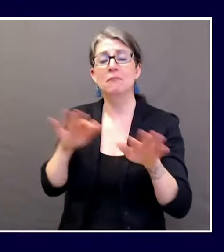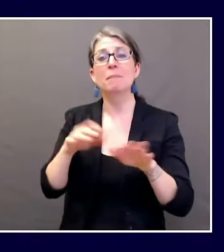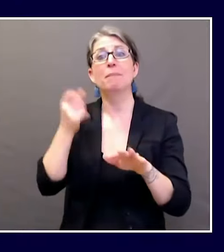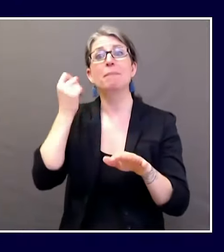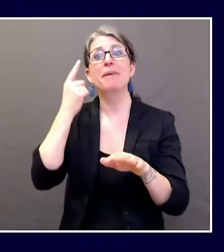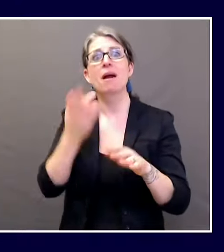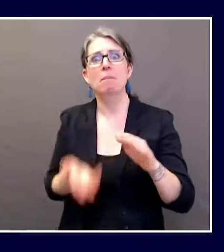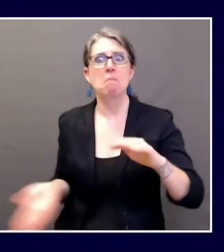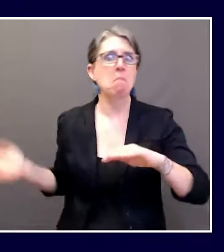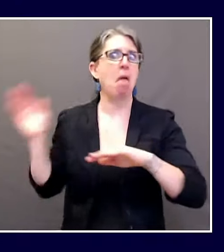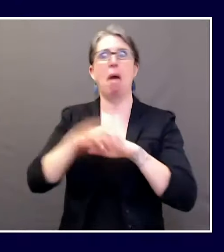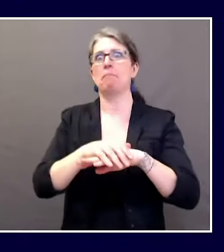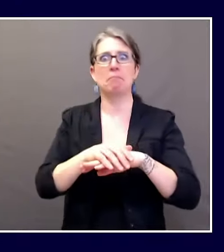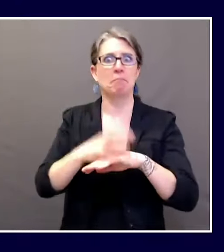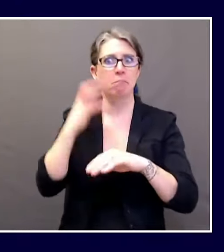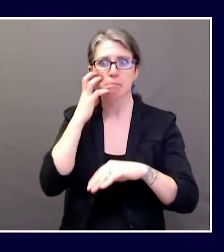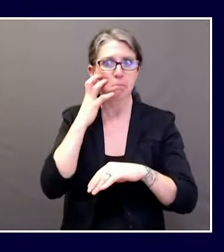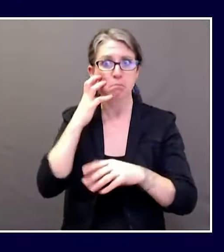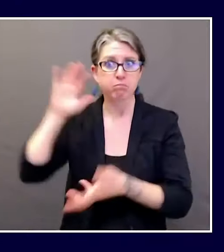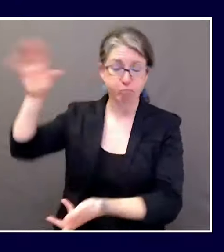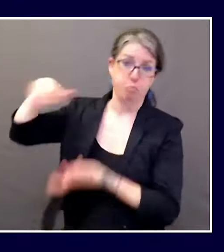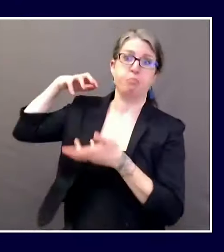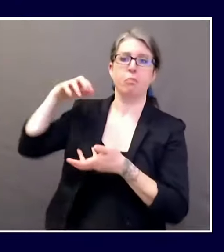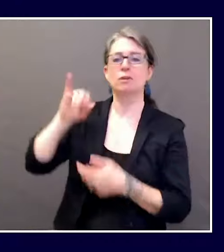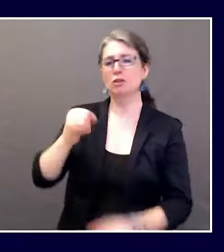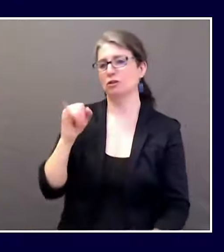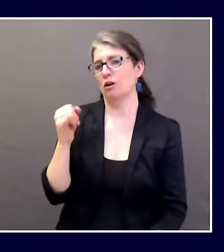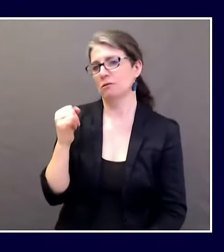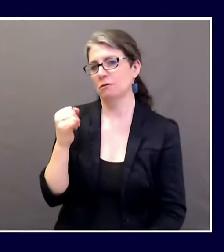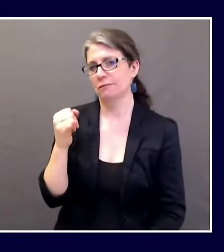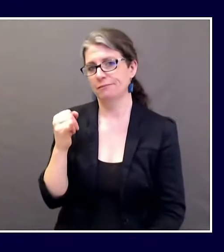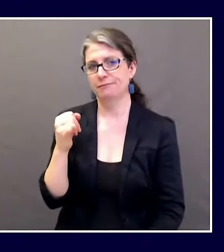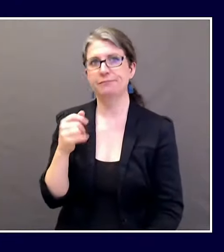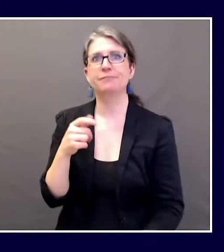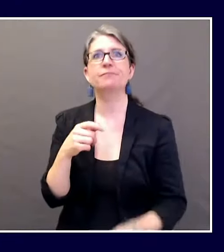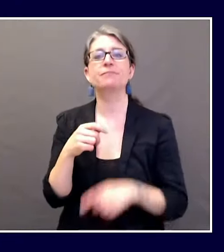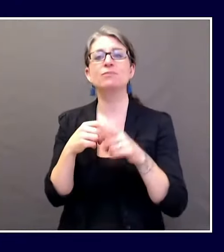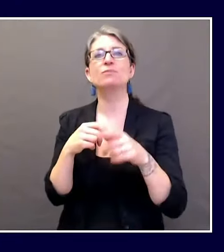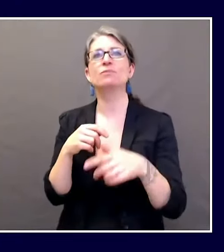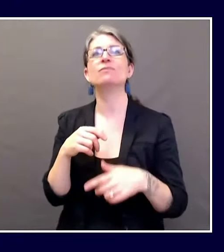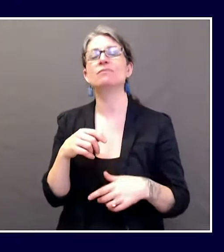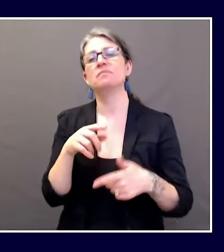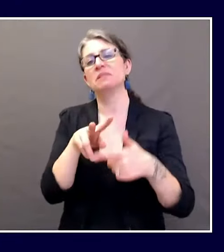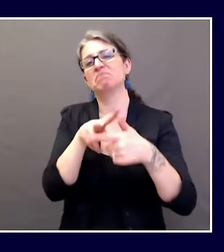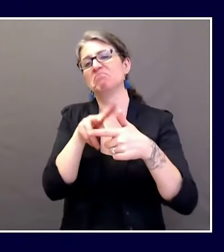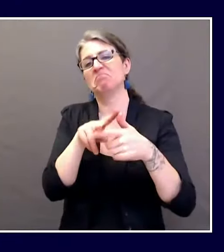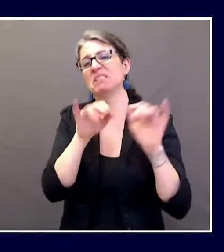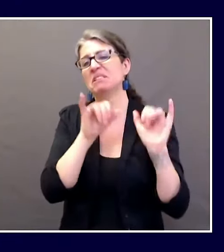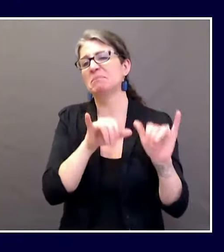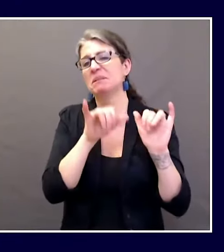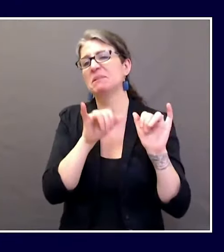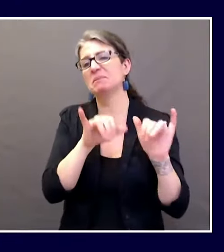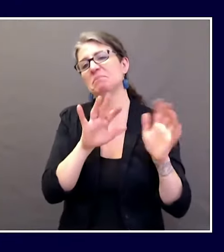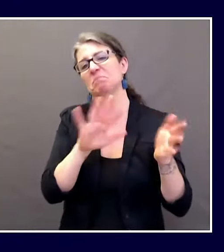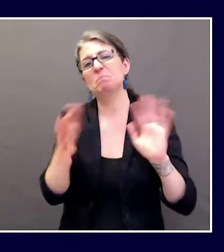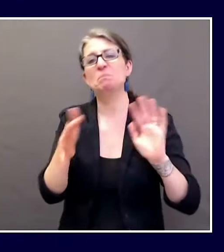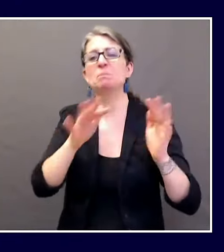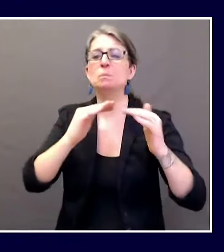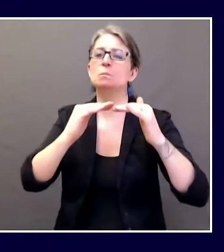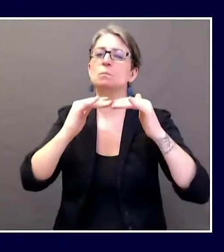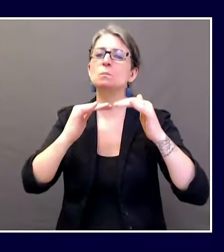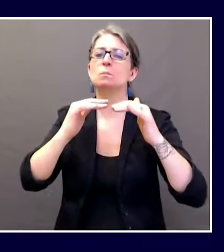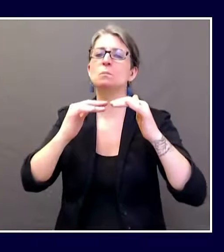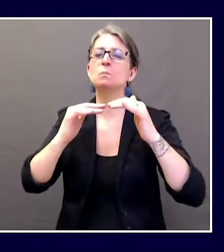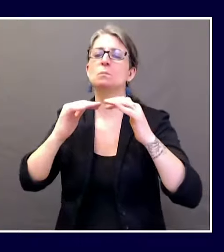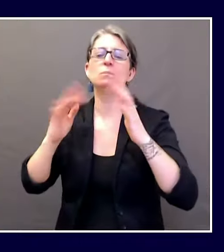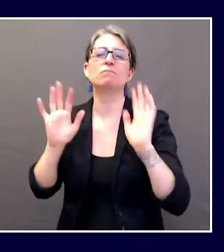increase that significantly, and Pfizer may continue to see a small stepwise increase after next week's decrease,